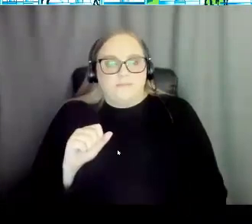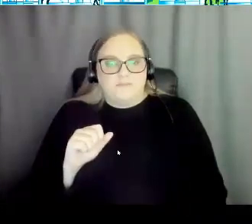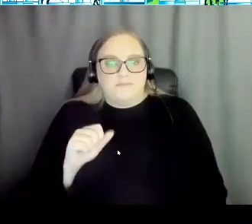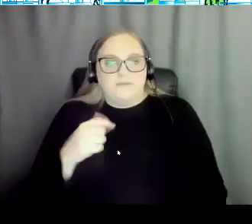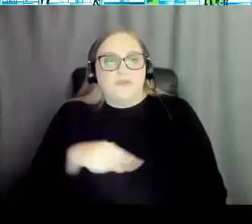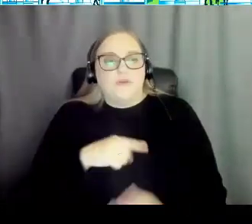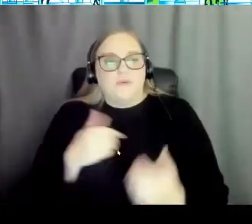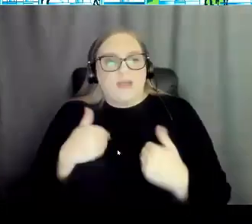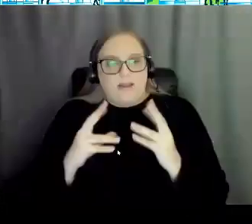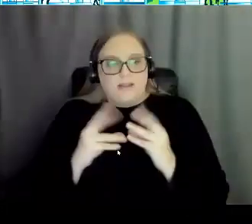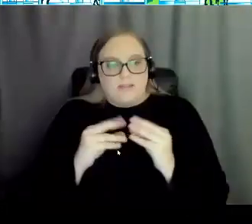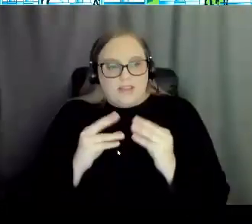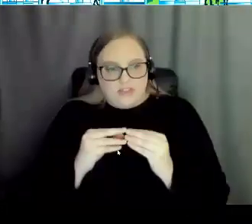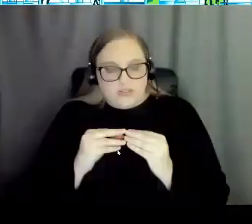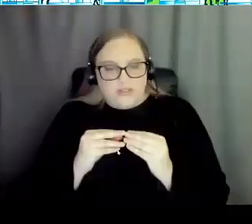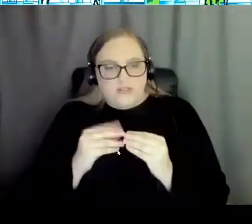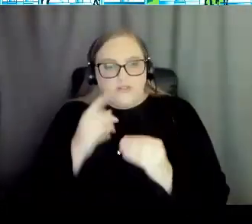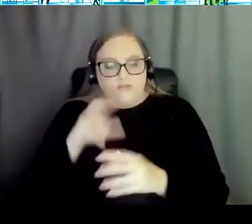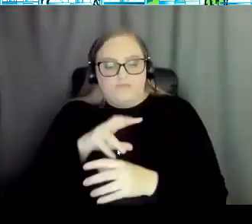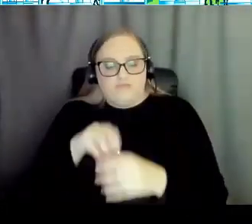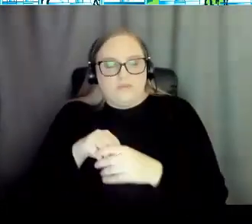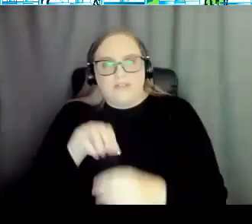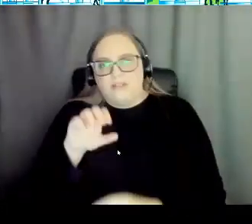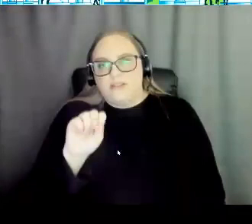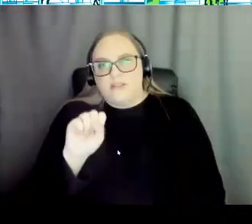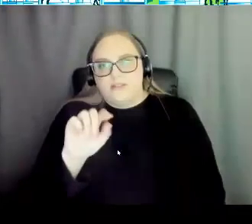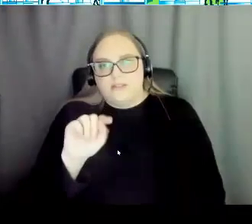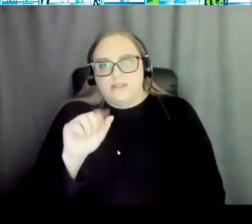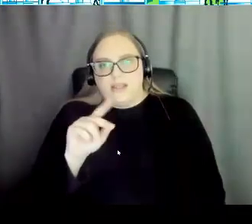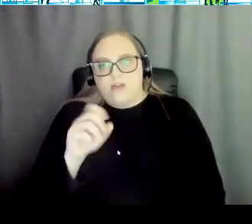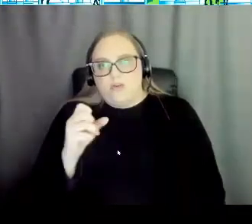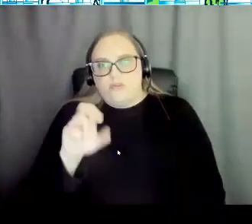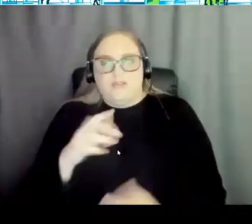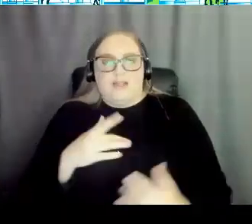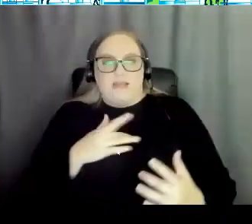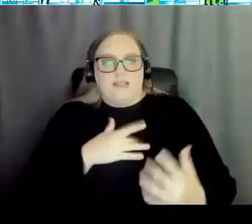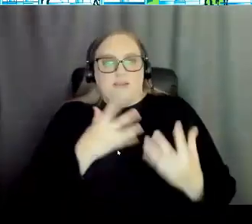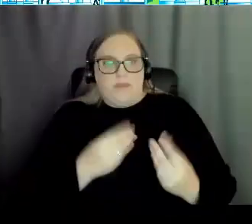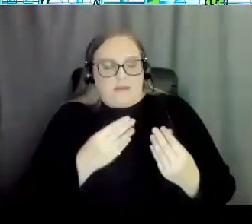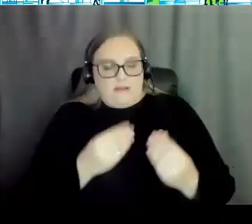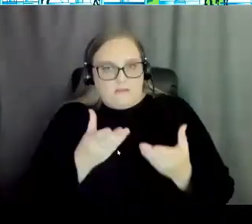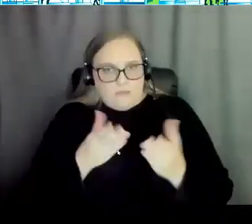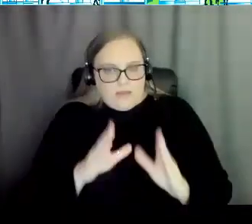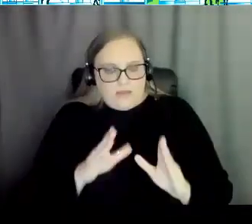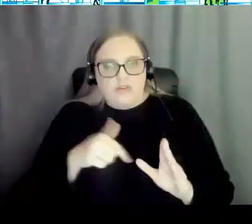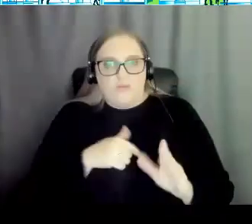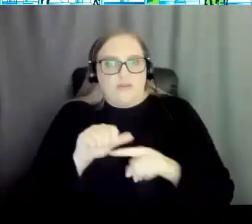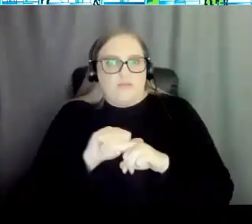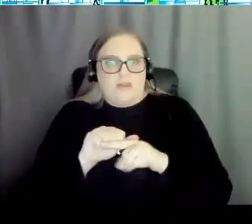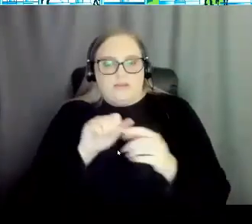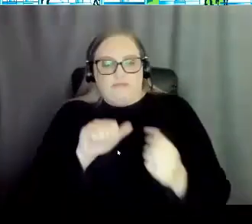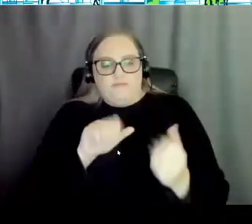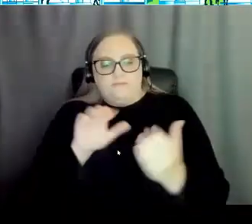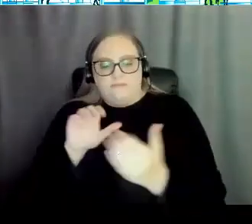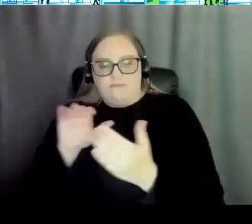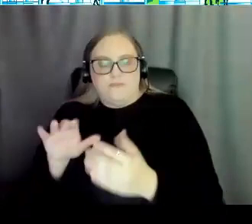session in engaging with stakeholders in a sympathetic and empathetic way. And we sort of practiced different approaches to listening to what